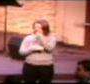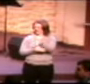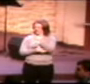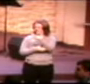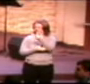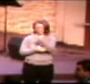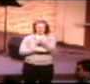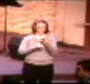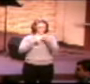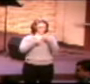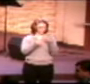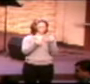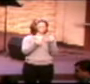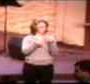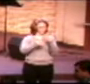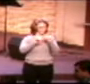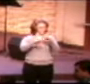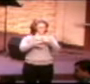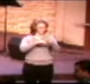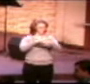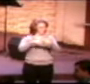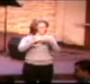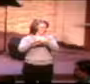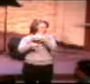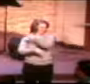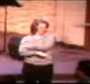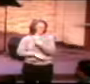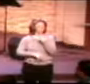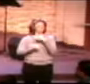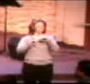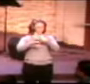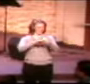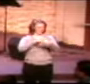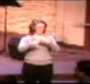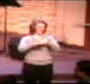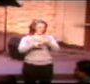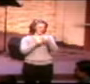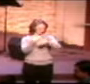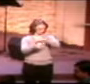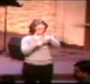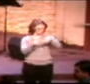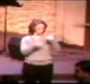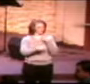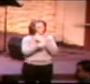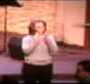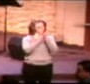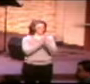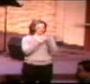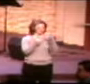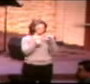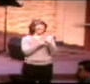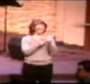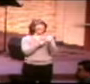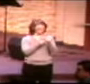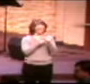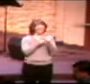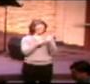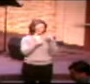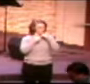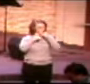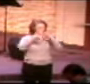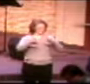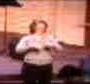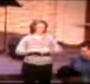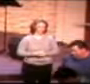very gently, place your hands upon them, and we'll place our hands upon each other, and we will pray these words of